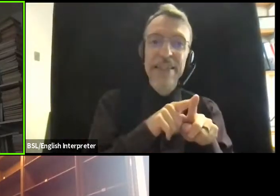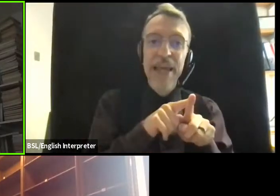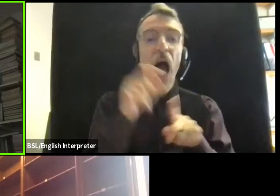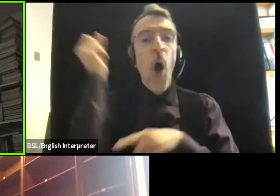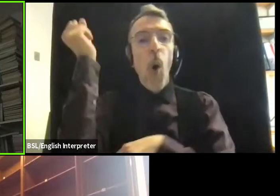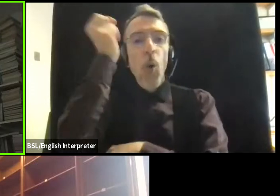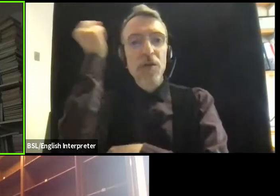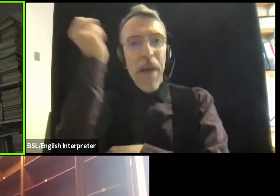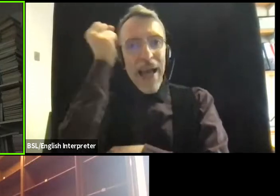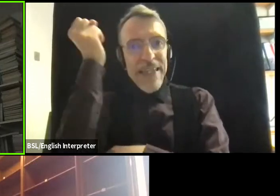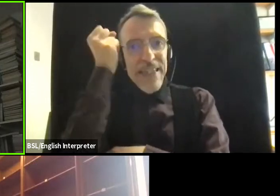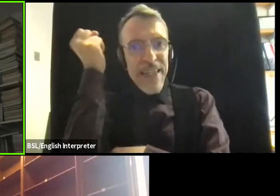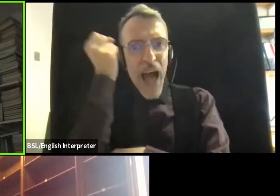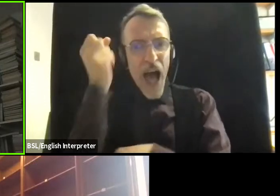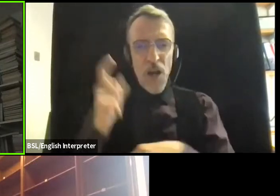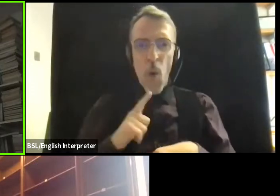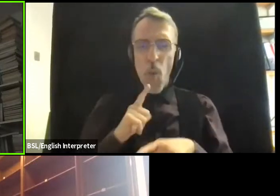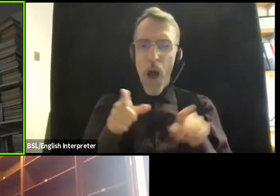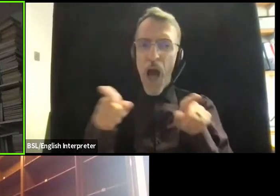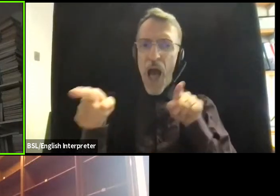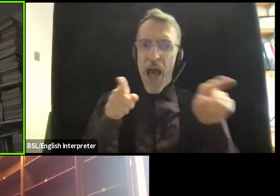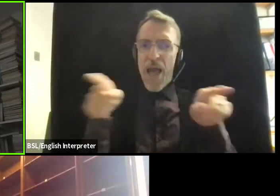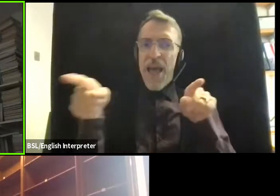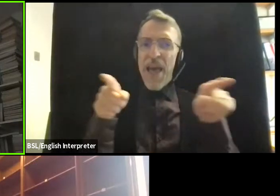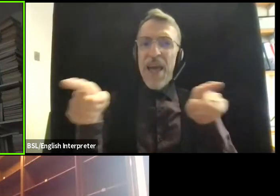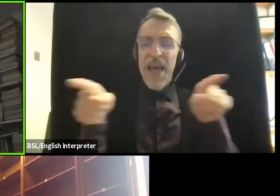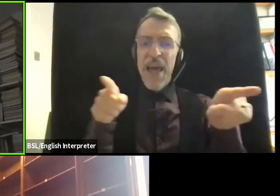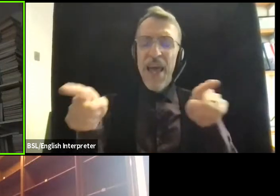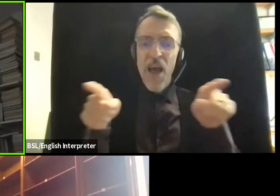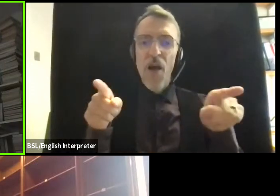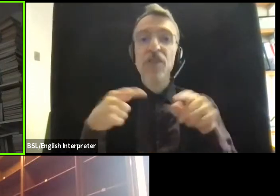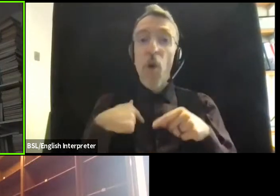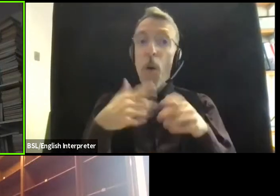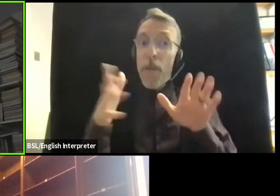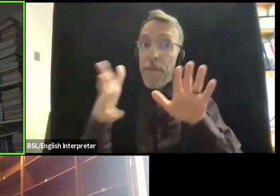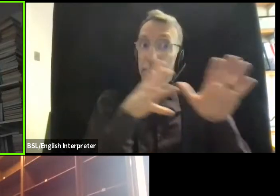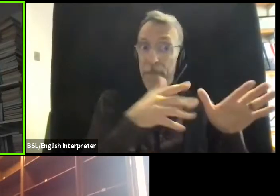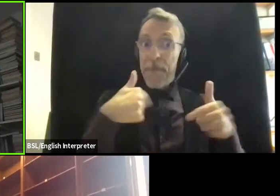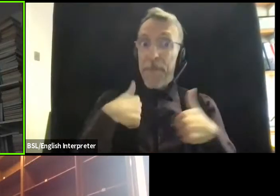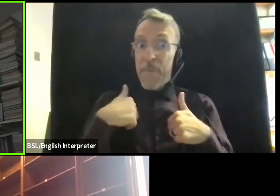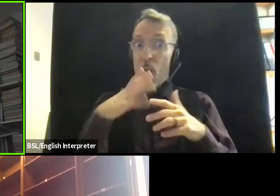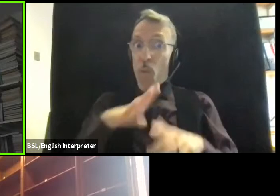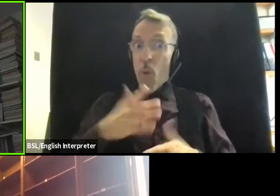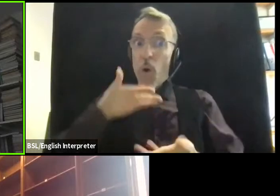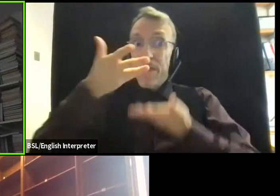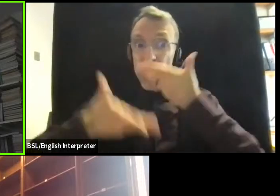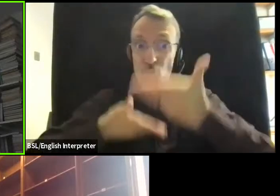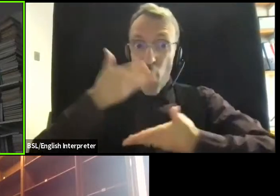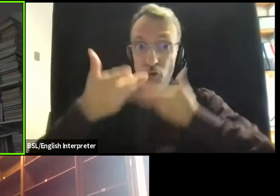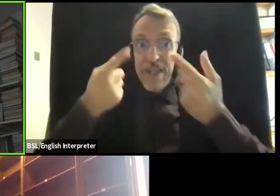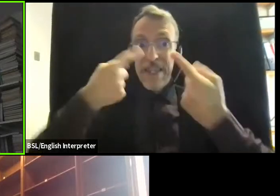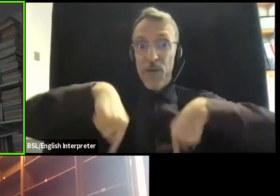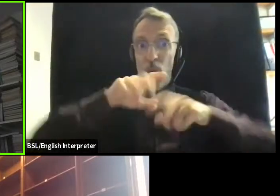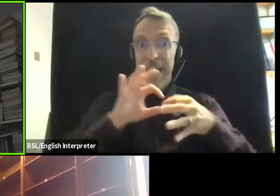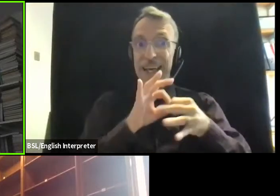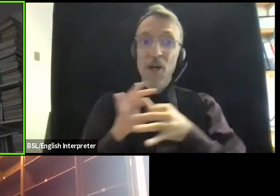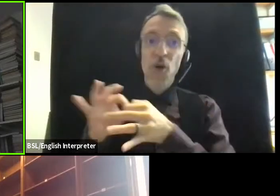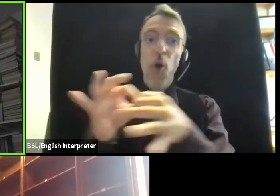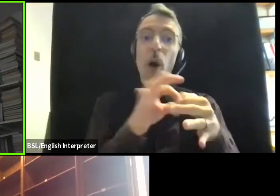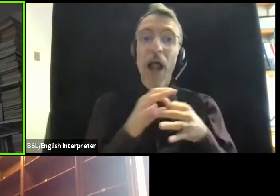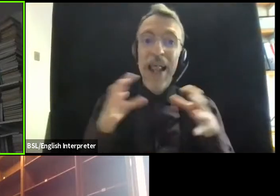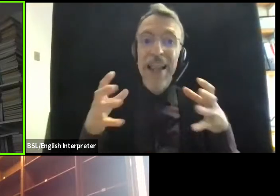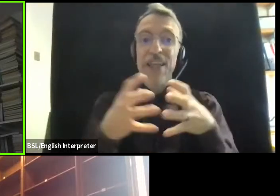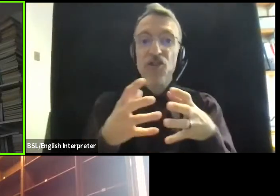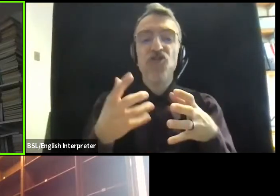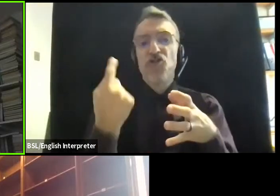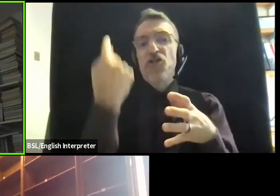all places, why these in particular? And I want to tell the story of how we as a coalition began